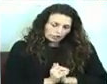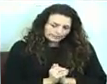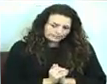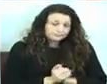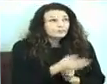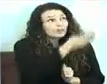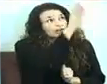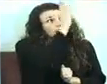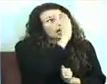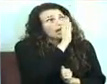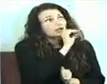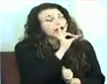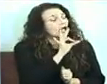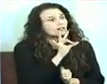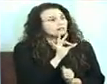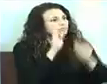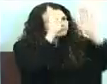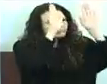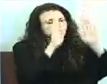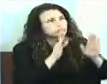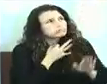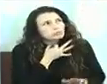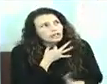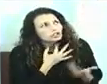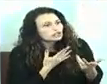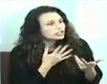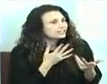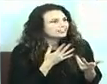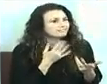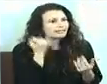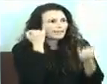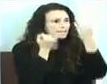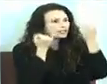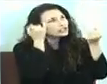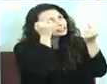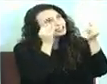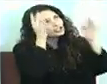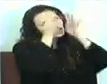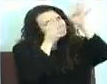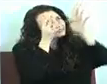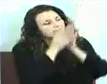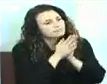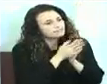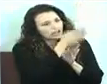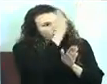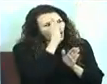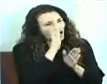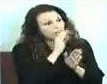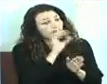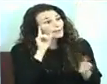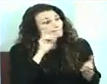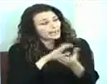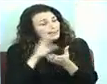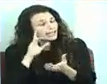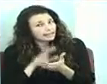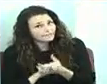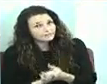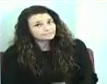God of wonder, God of imagination, God of belief,